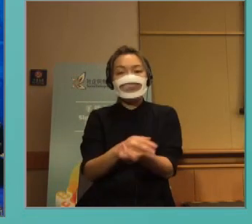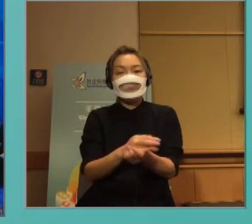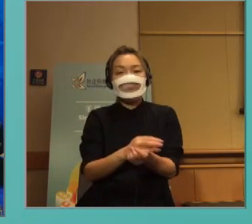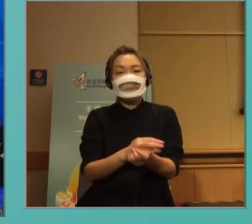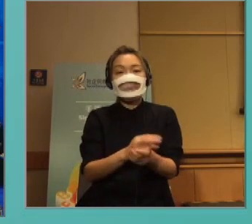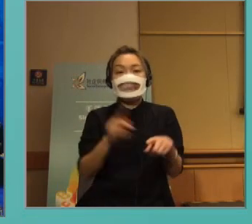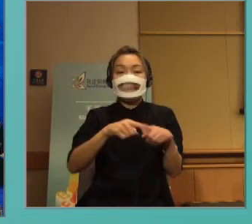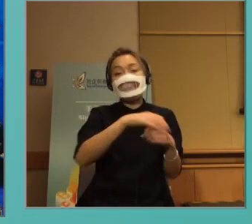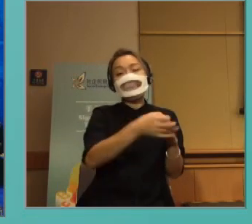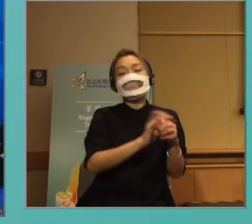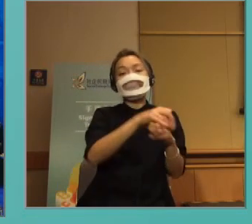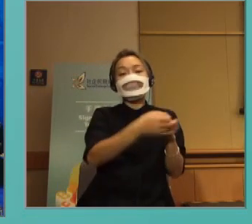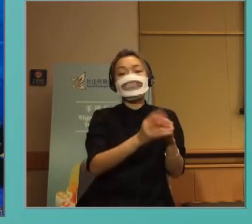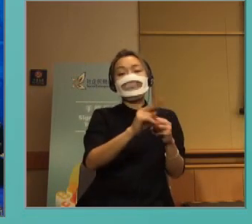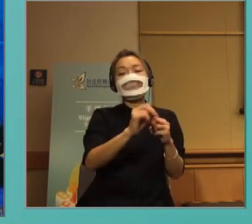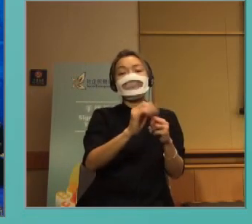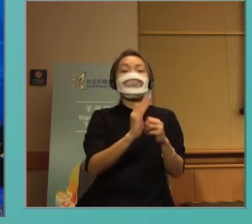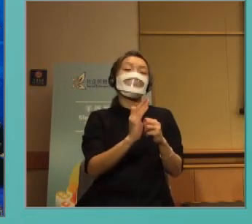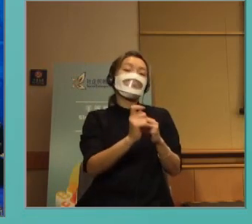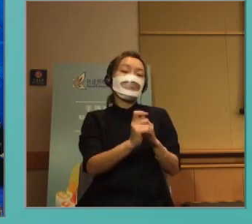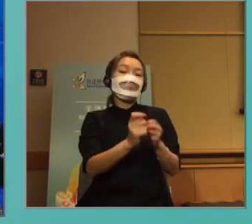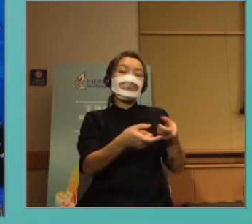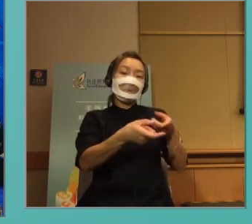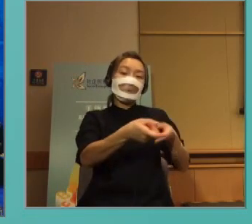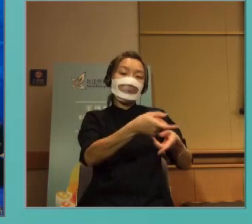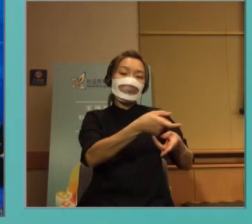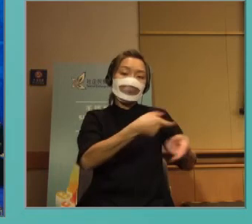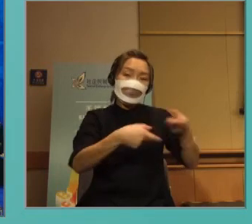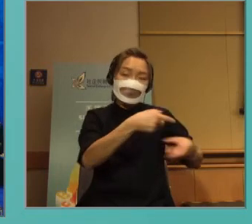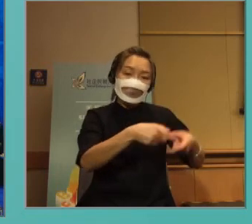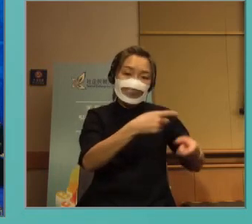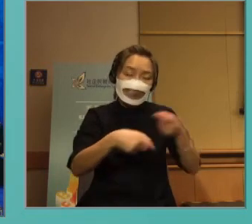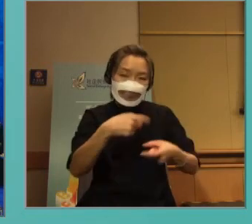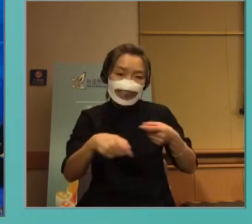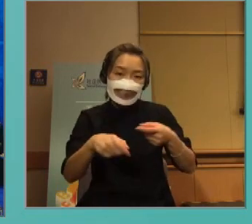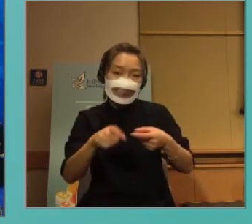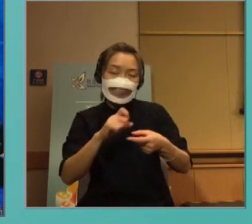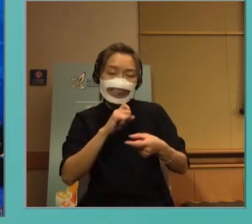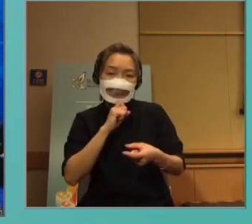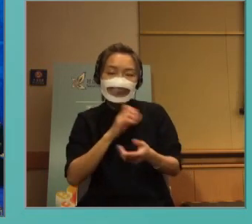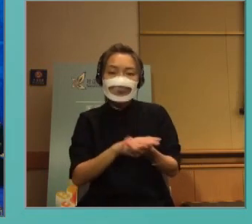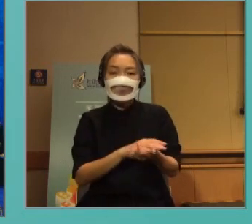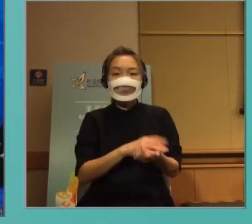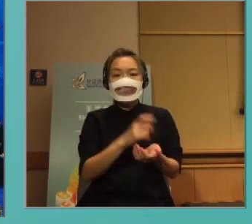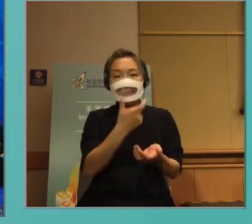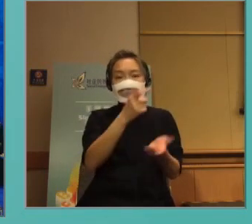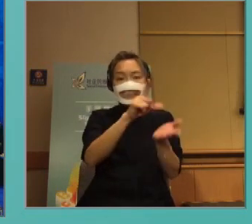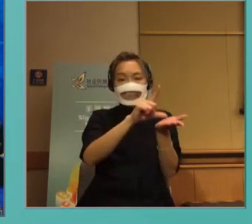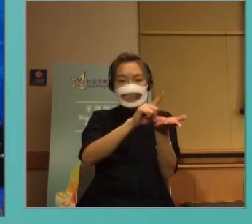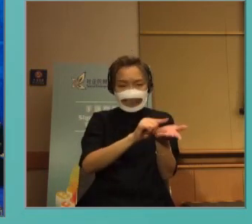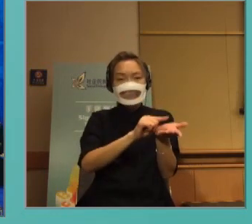and facilitated much less in value. However, they are still blockchains based